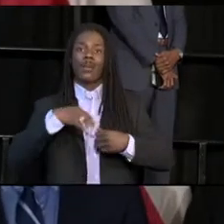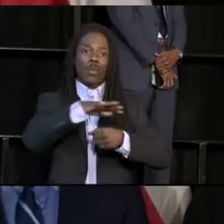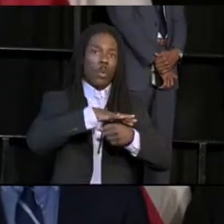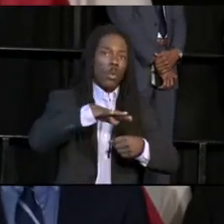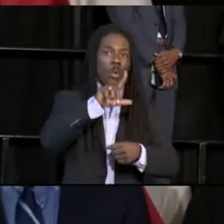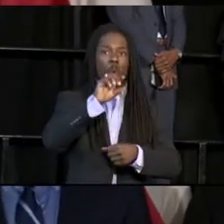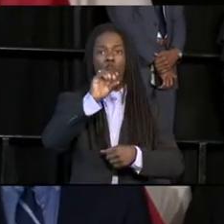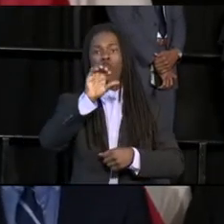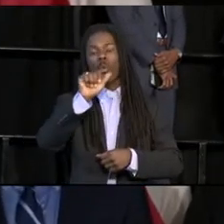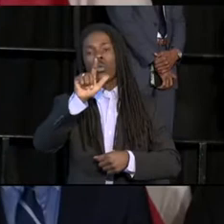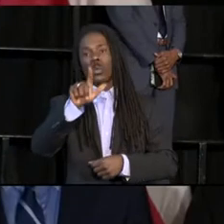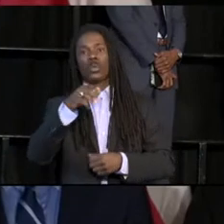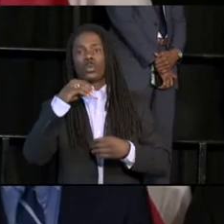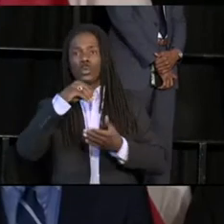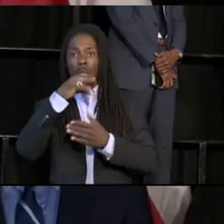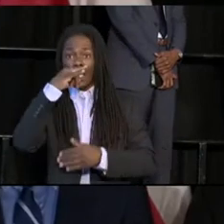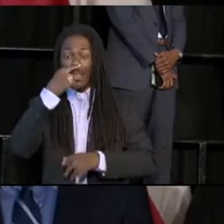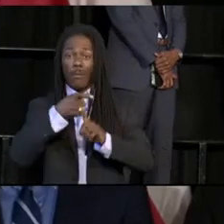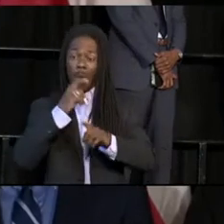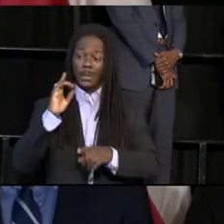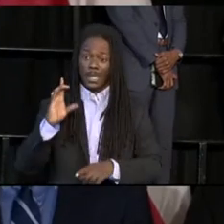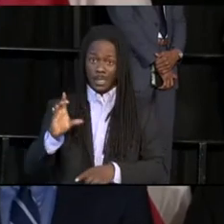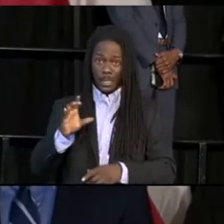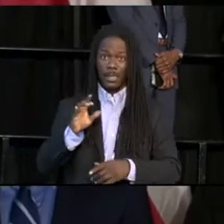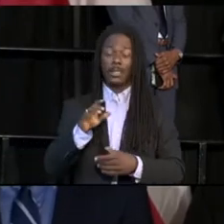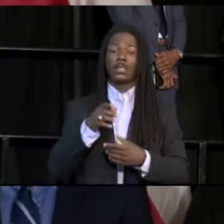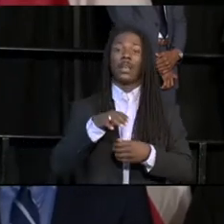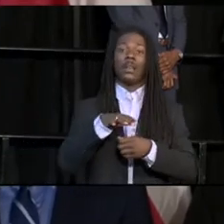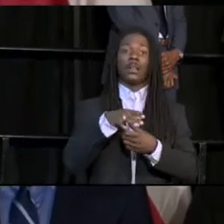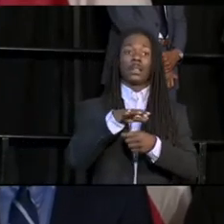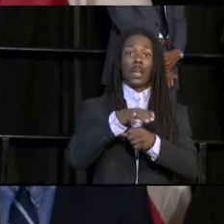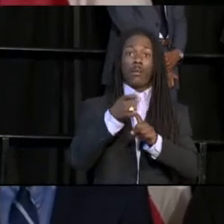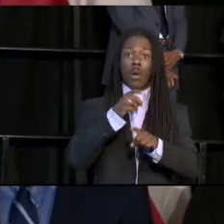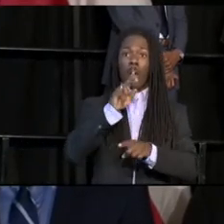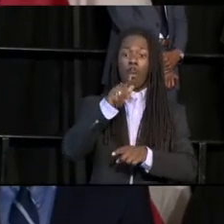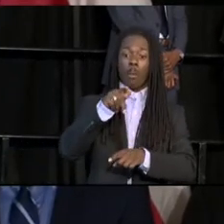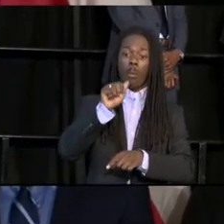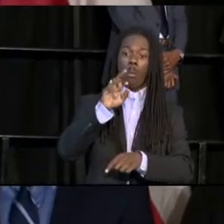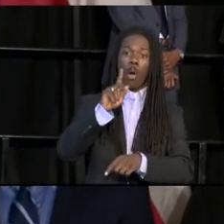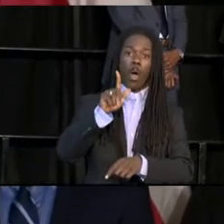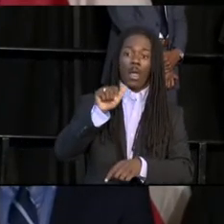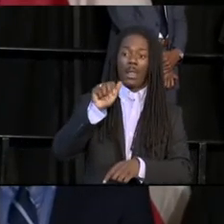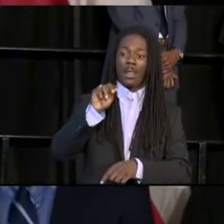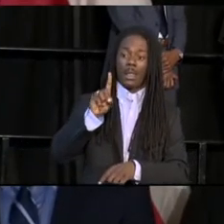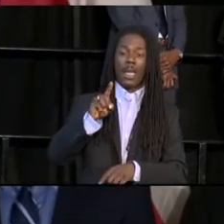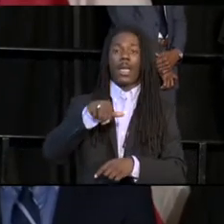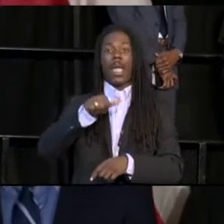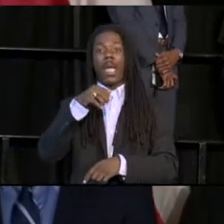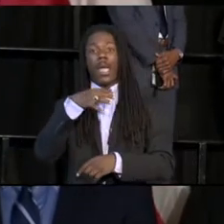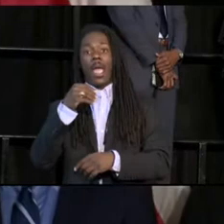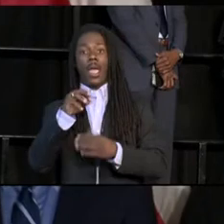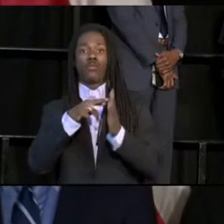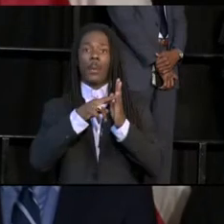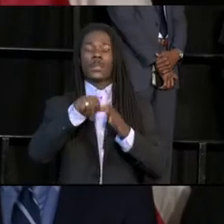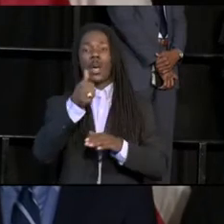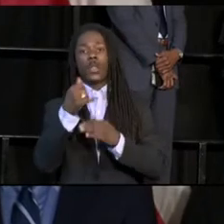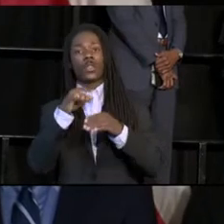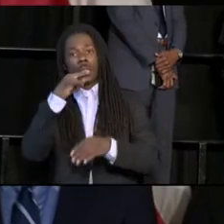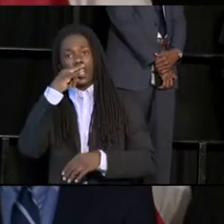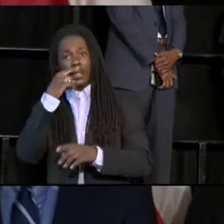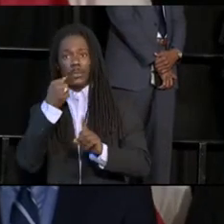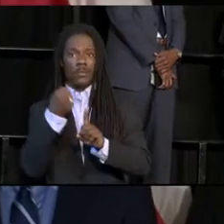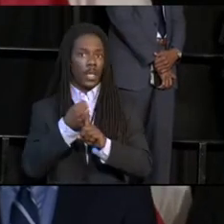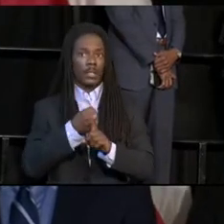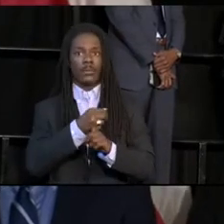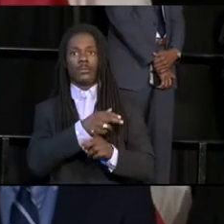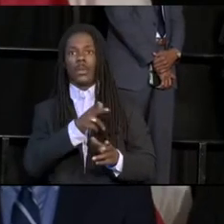kids here from D.C., the kids from Parkland, and kids that have been affected around the country by gun violence. We are having some amazing